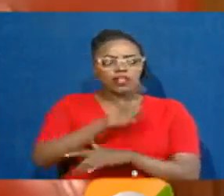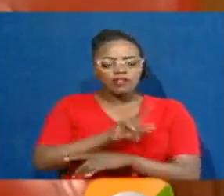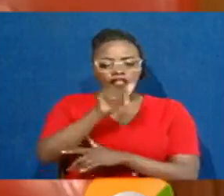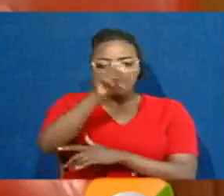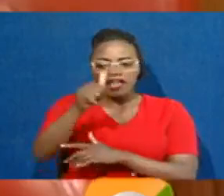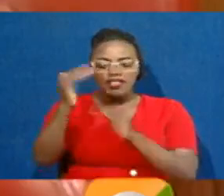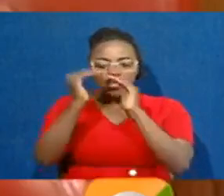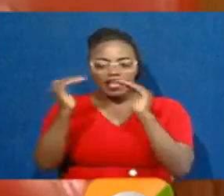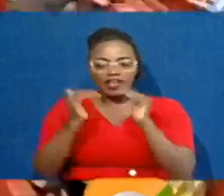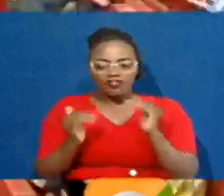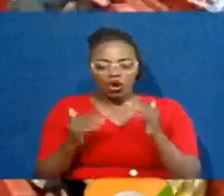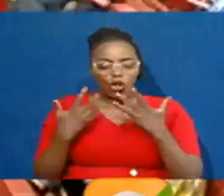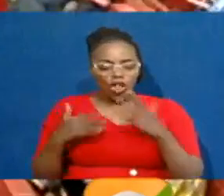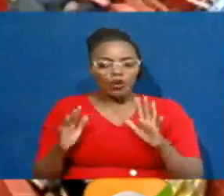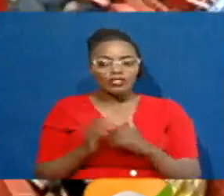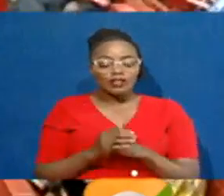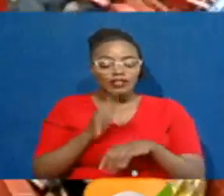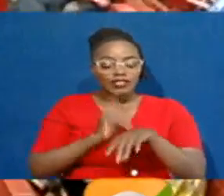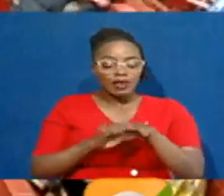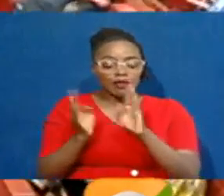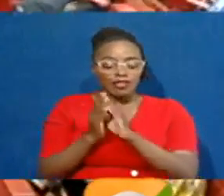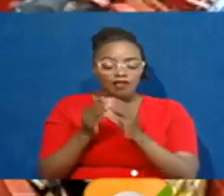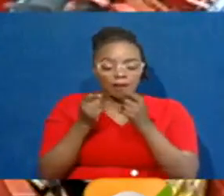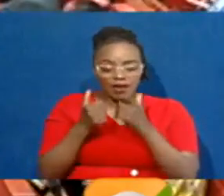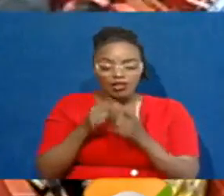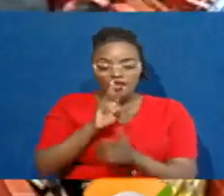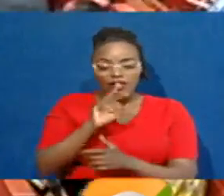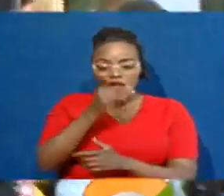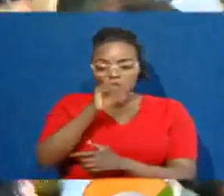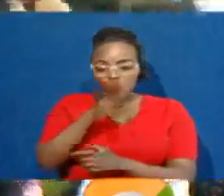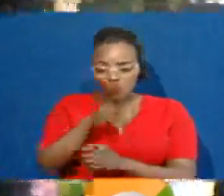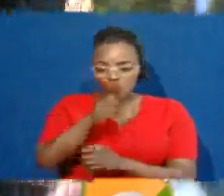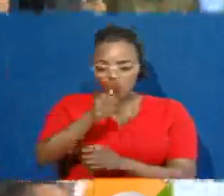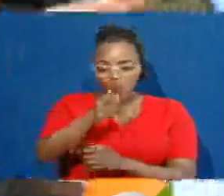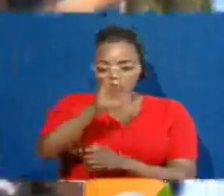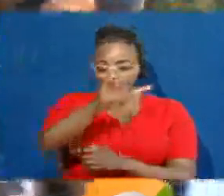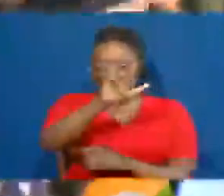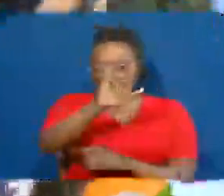other stages, we lose it. During the session, Minority Whip Milly Odhiambo